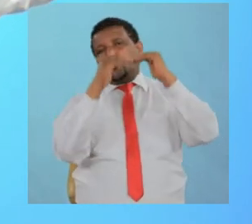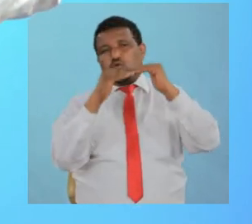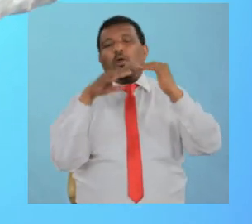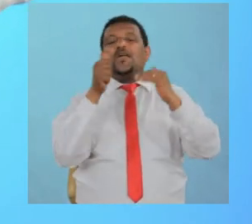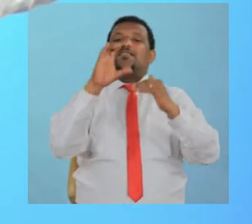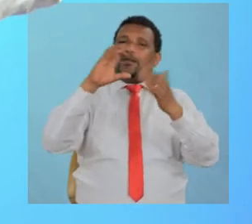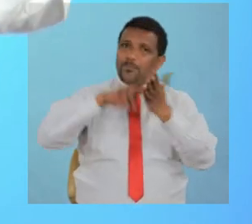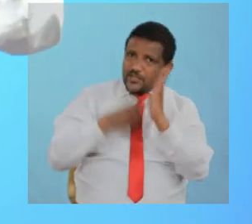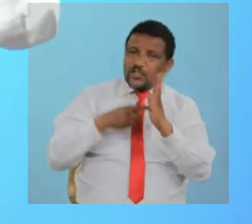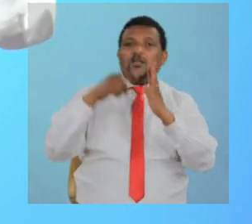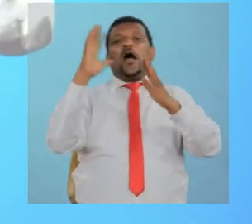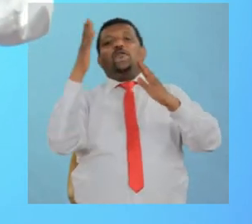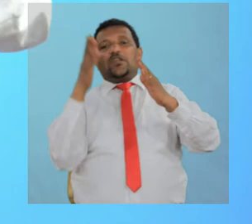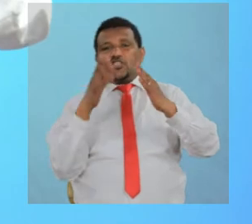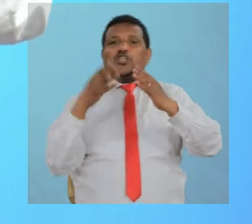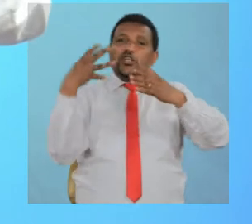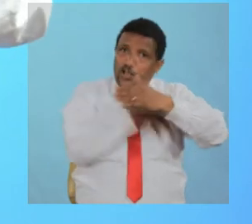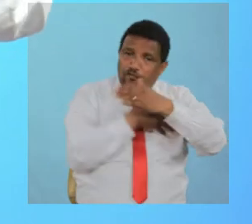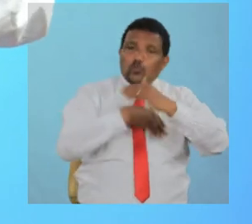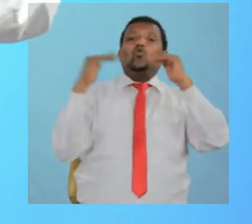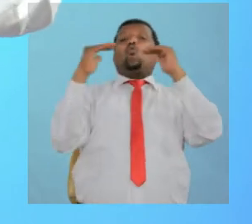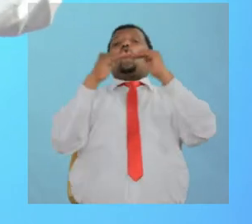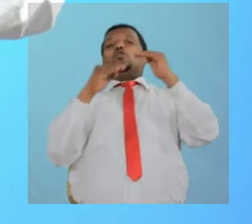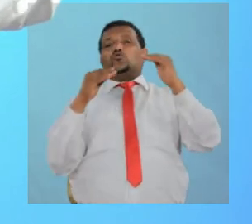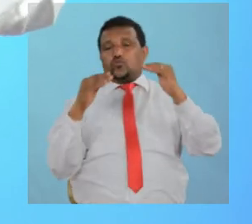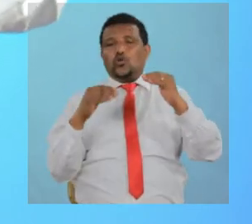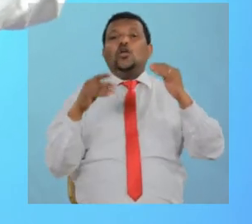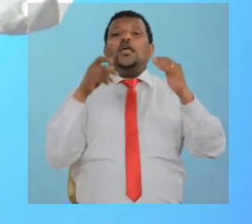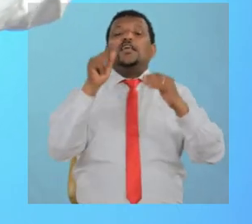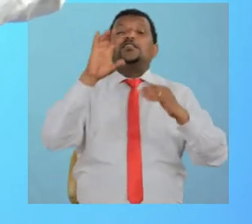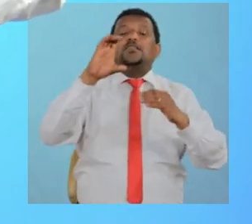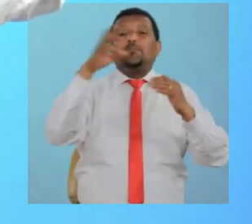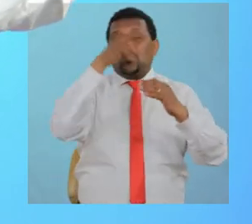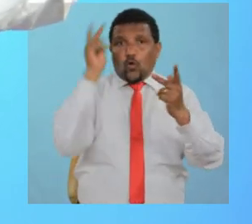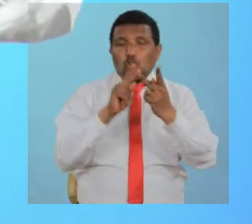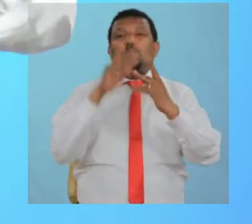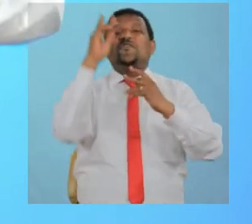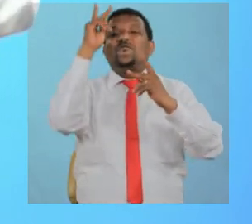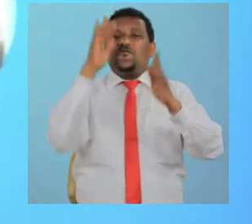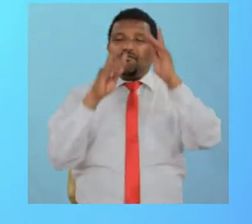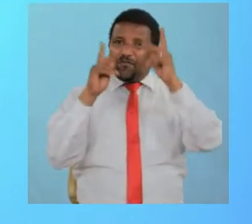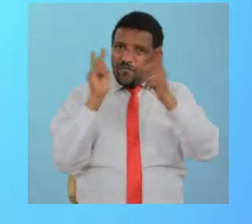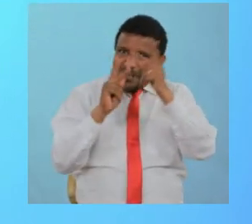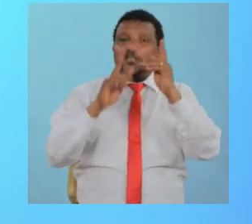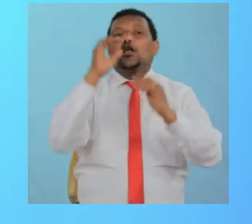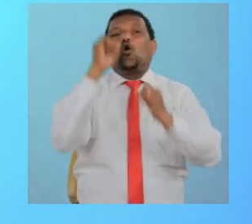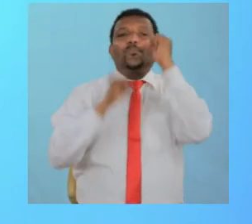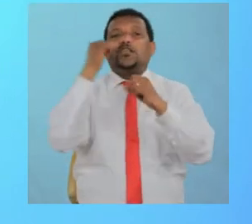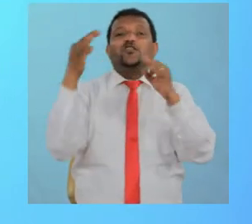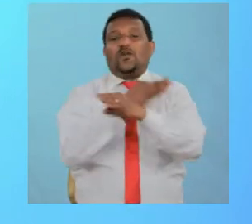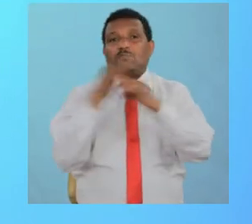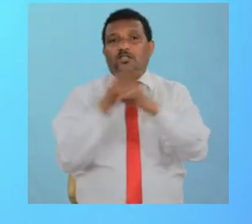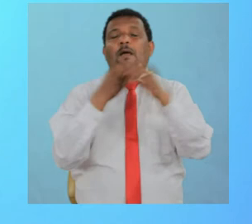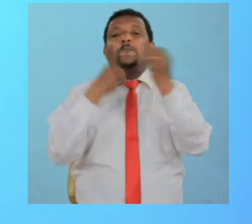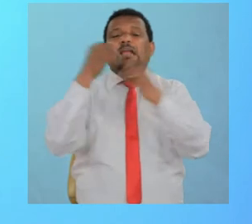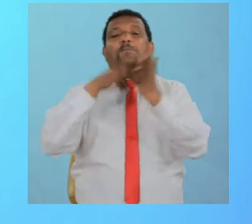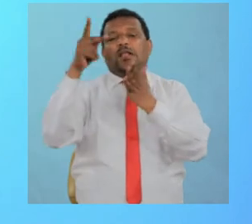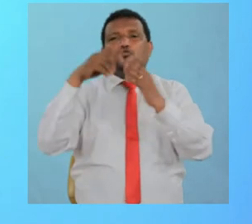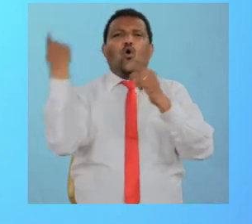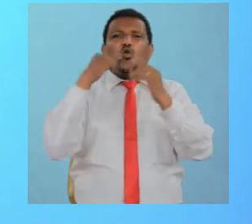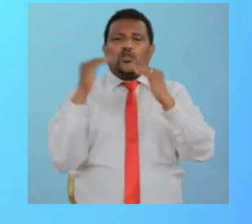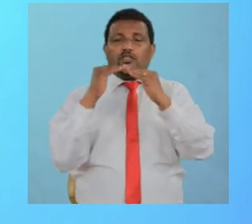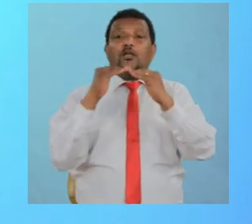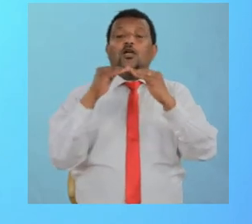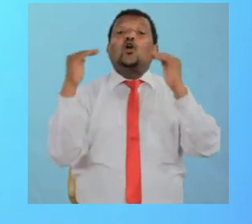AC means the average revenue equals to the AC, because a perfectly competitive farmers market price is always equals to the